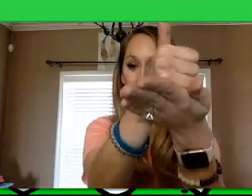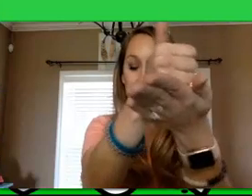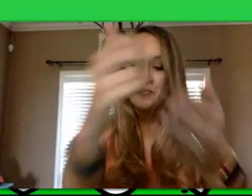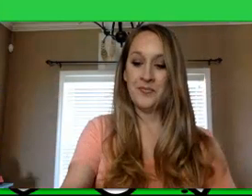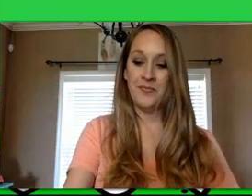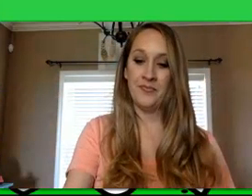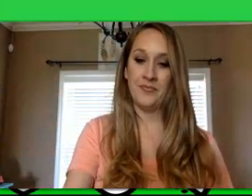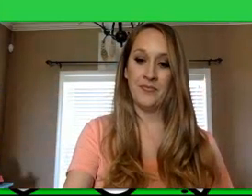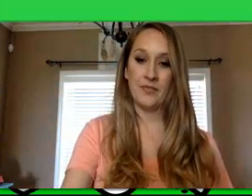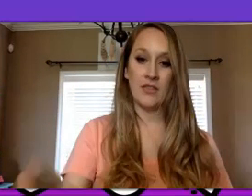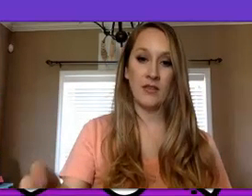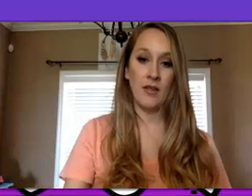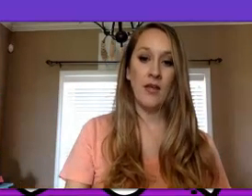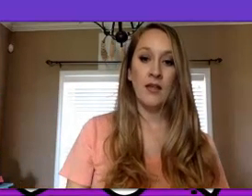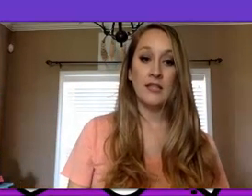Help.